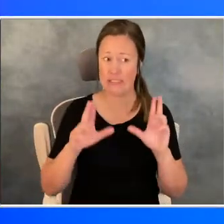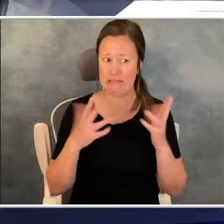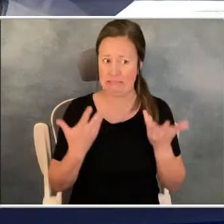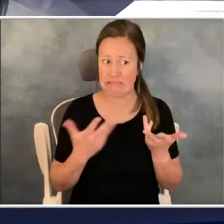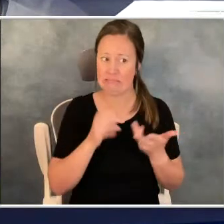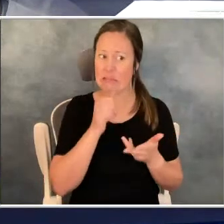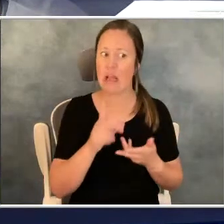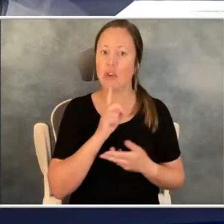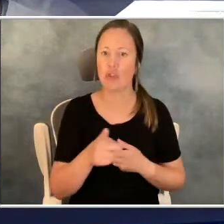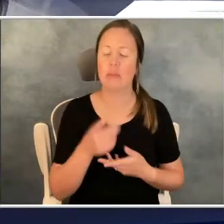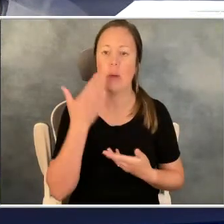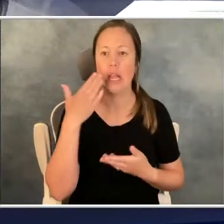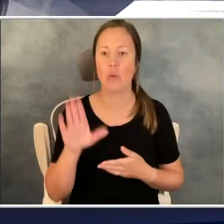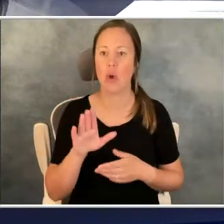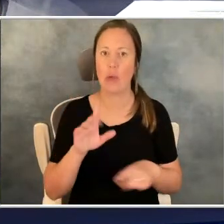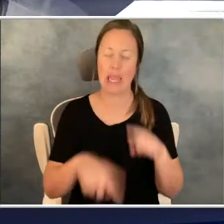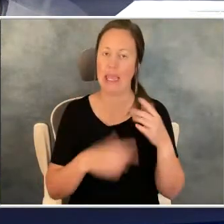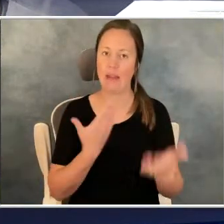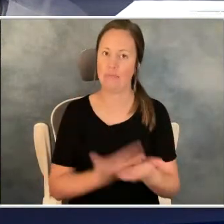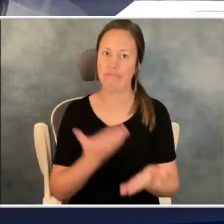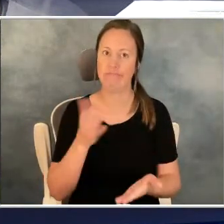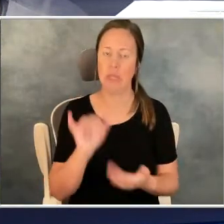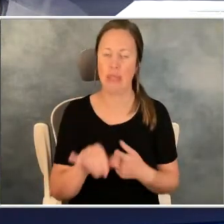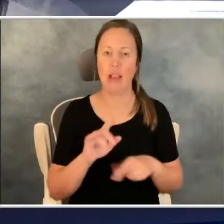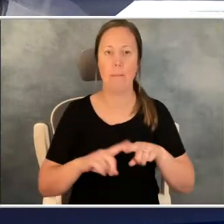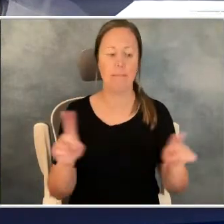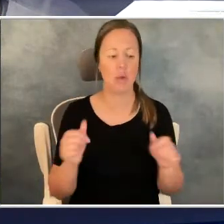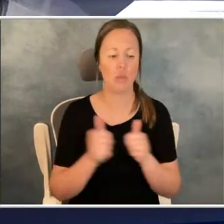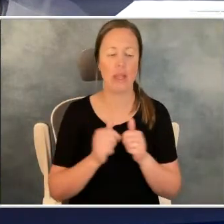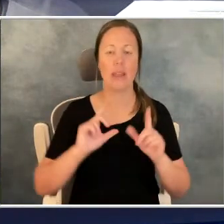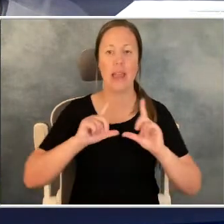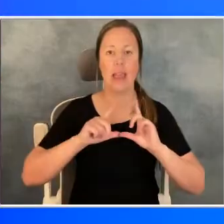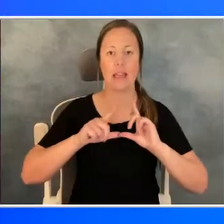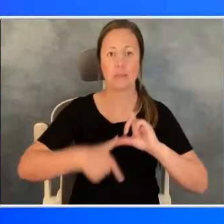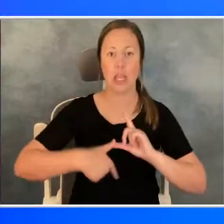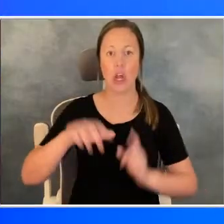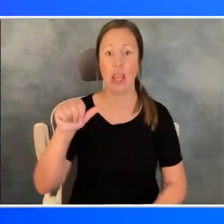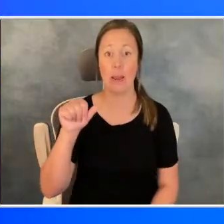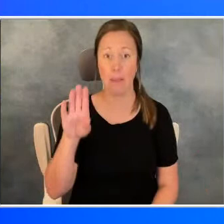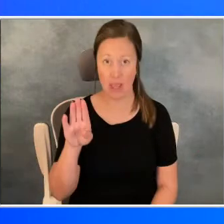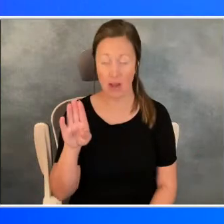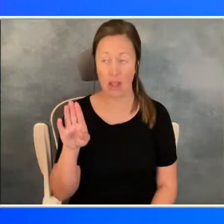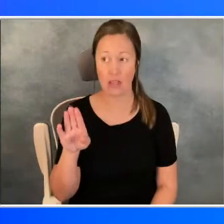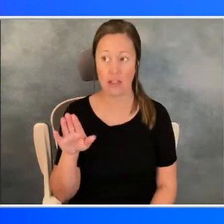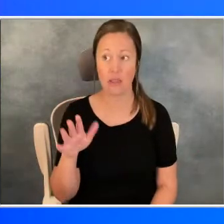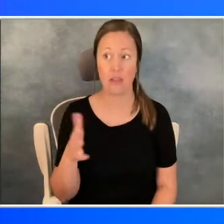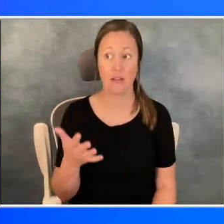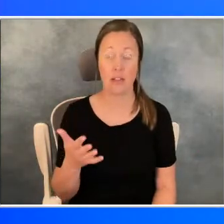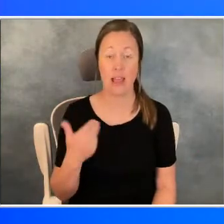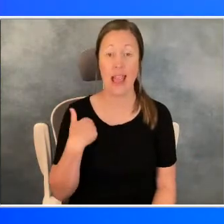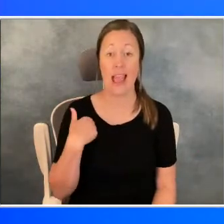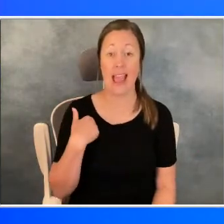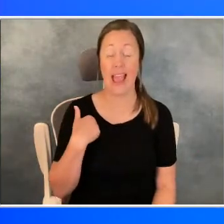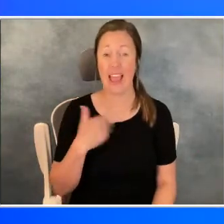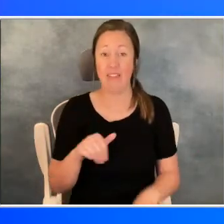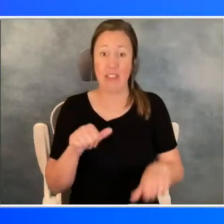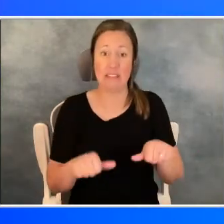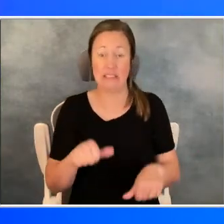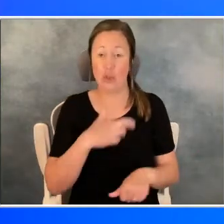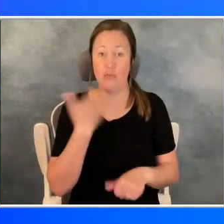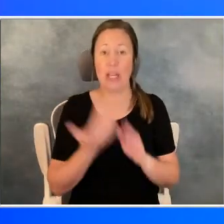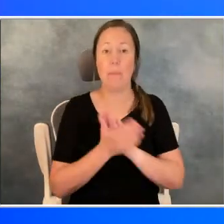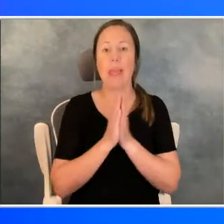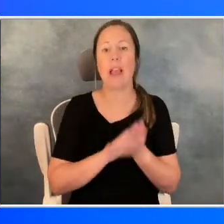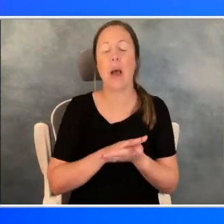that. But on the expired antibiotics, there's a risk that they become less effective, and you